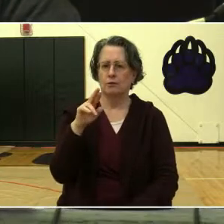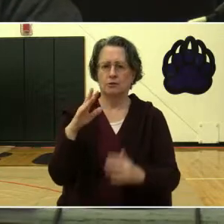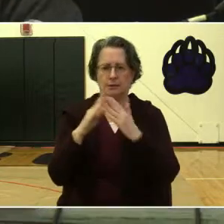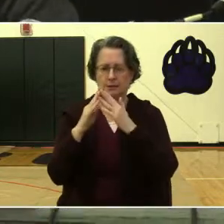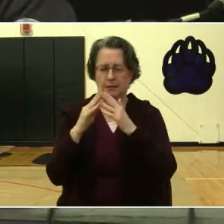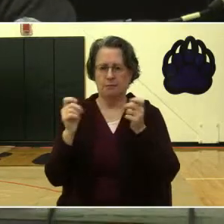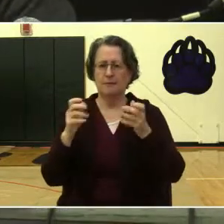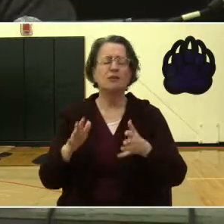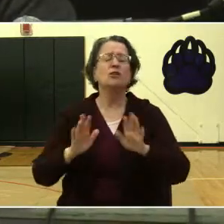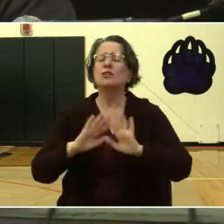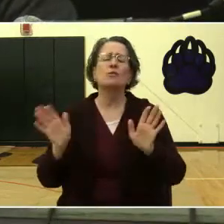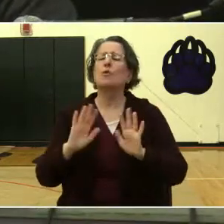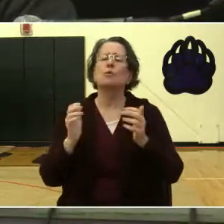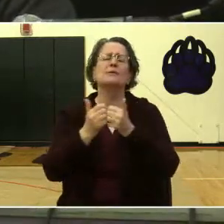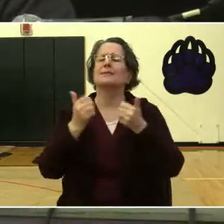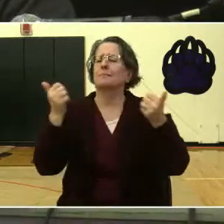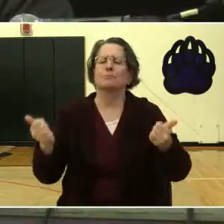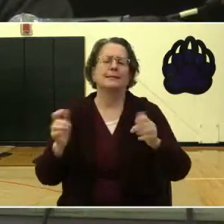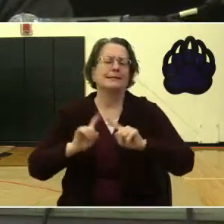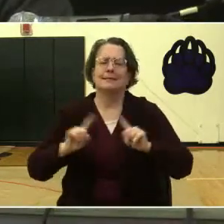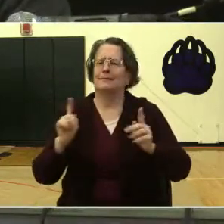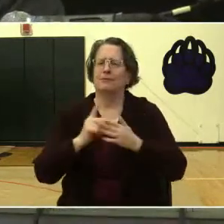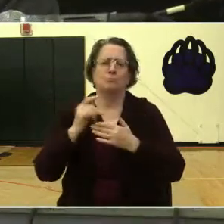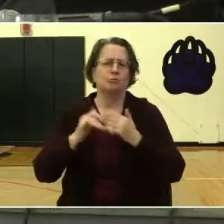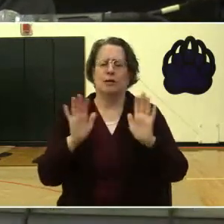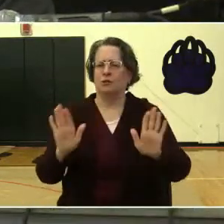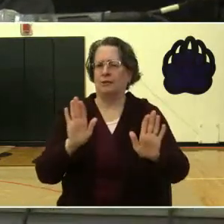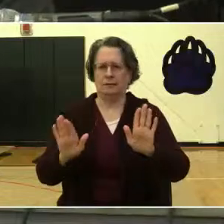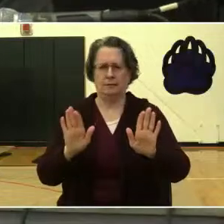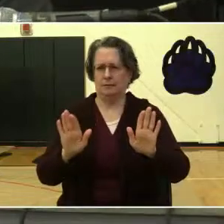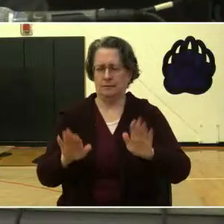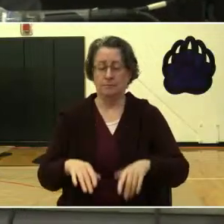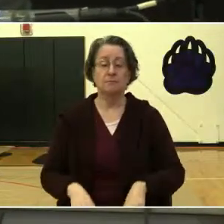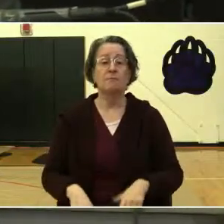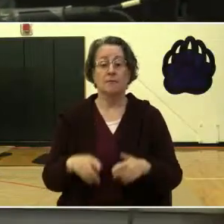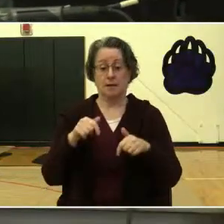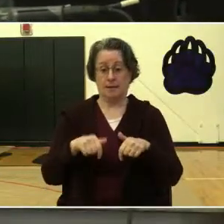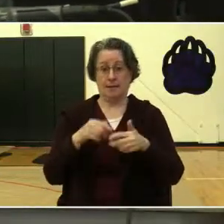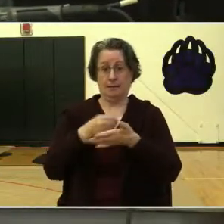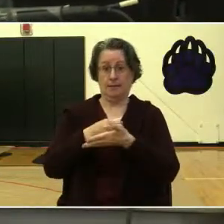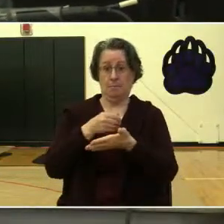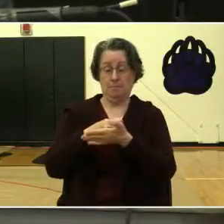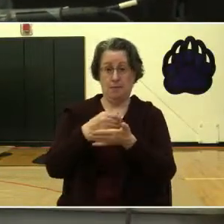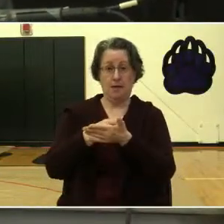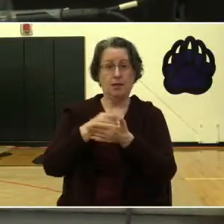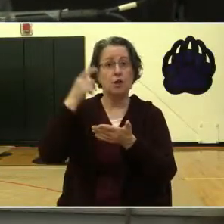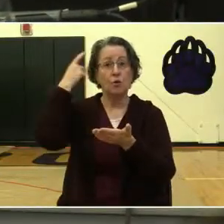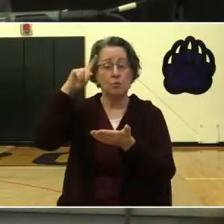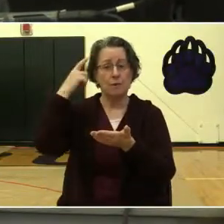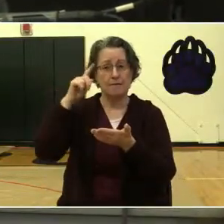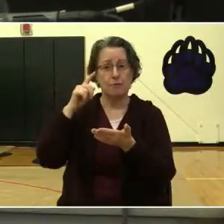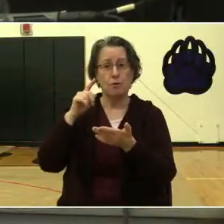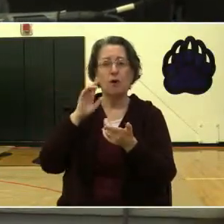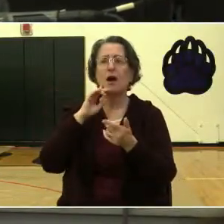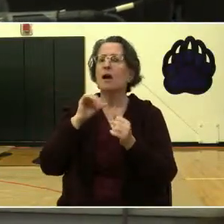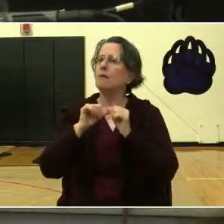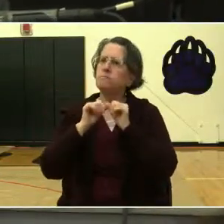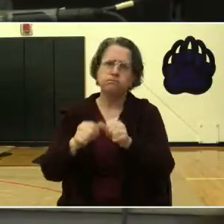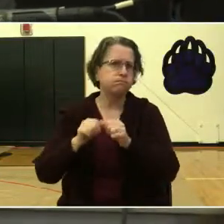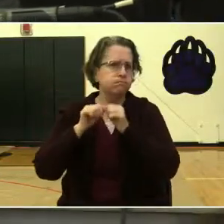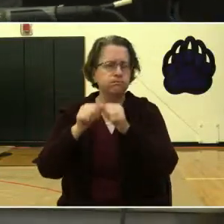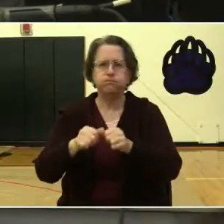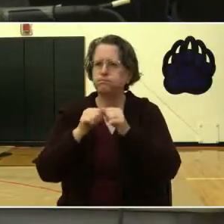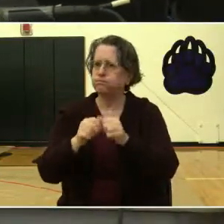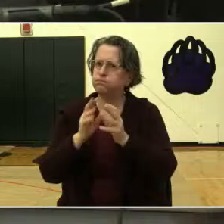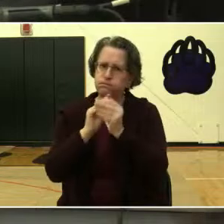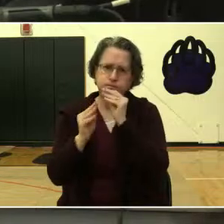that that those are separate projects that you're referring to this funding will go to the long-term capital maintenance of uh existing